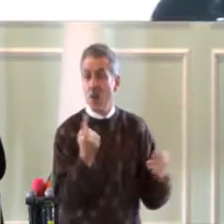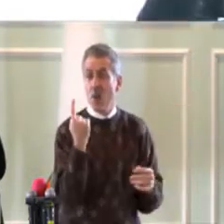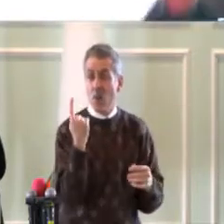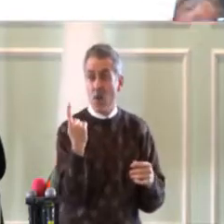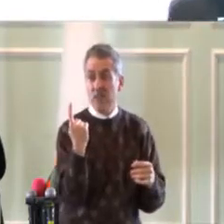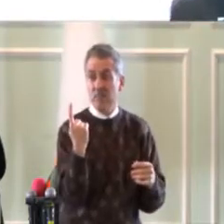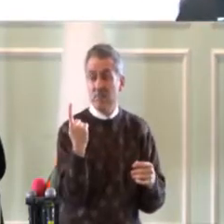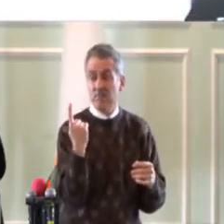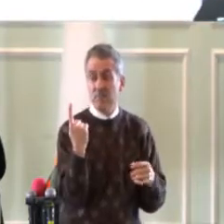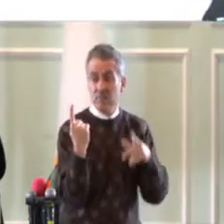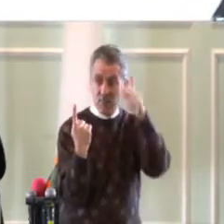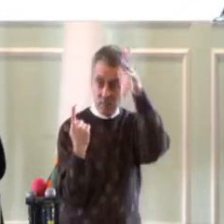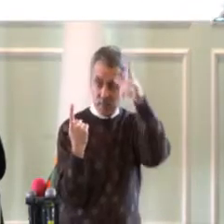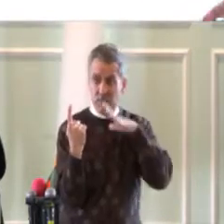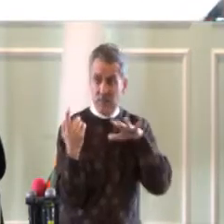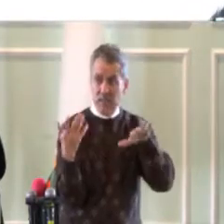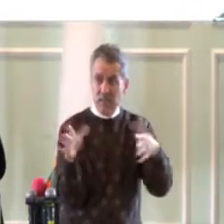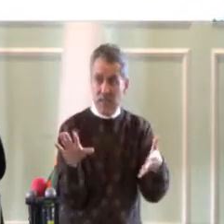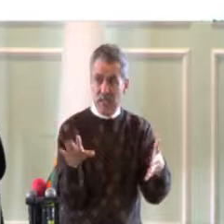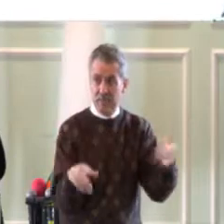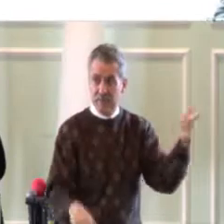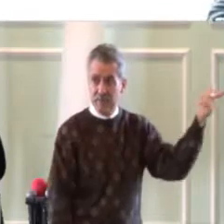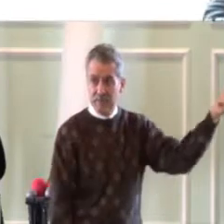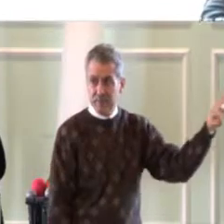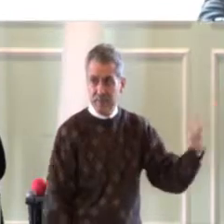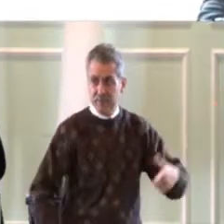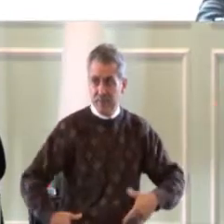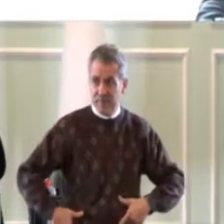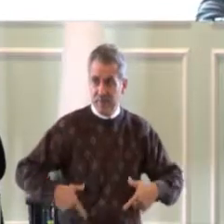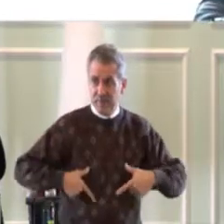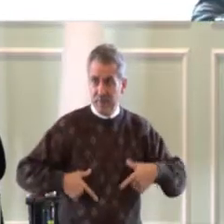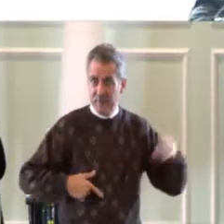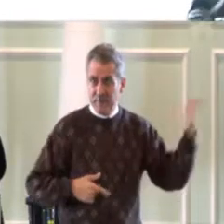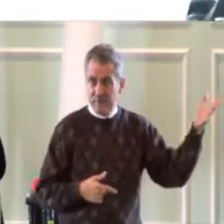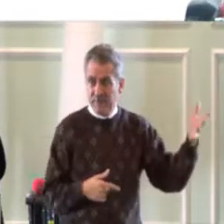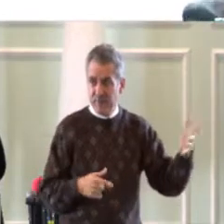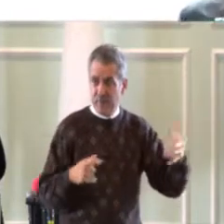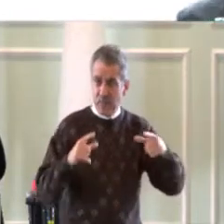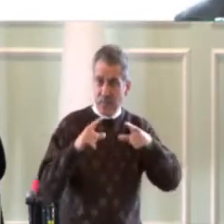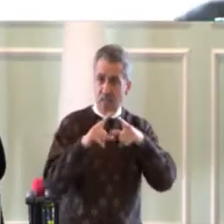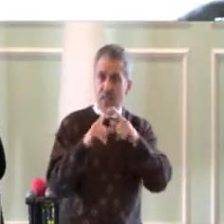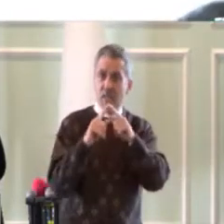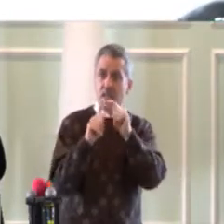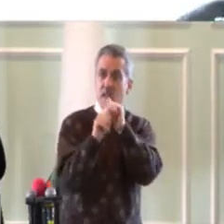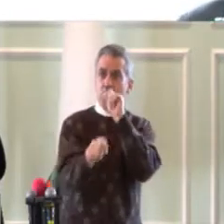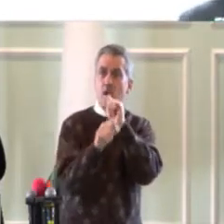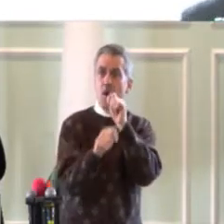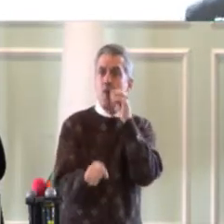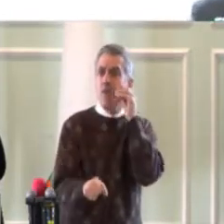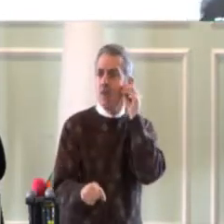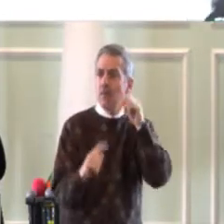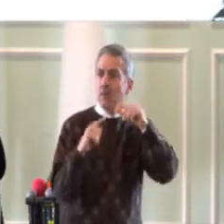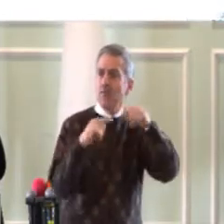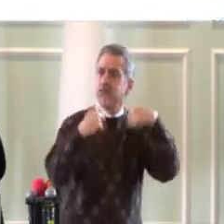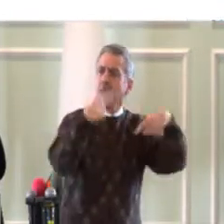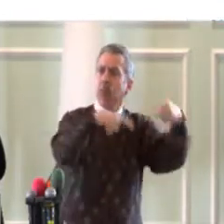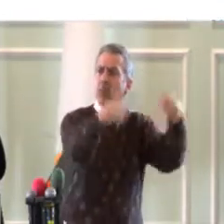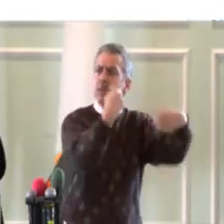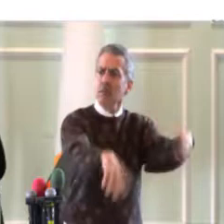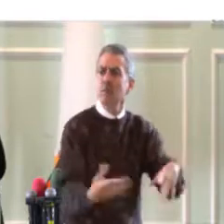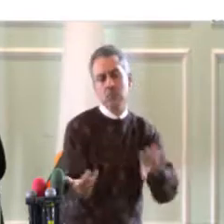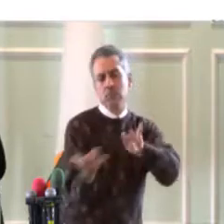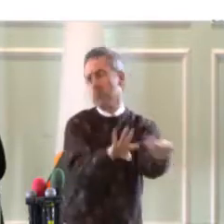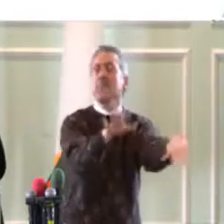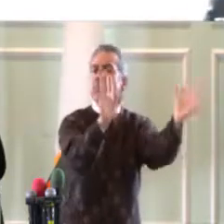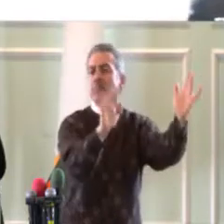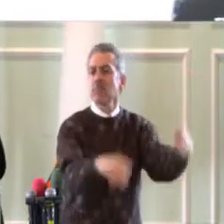one gentleman lost his life. He was living in this trailer, and it turned that trailer upside down. And in all